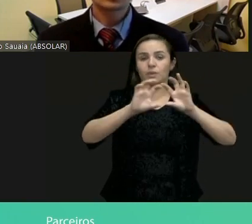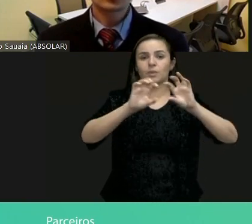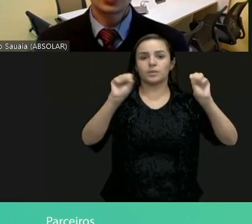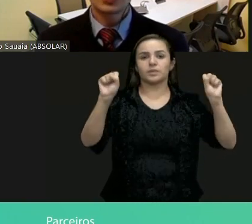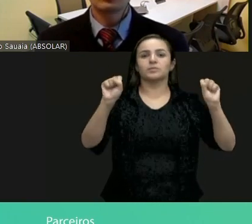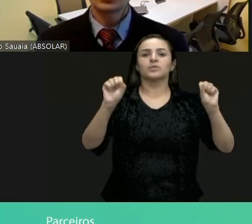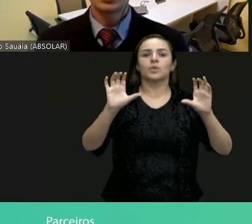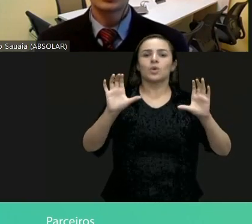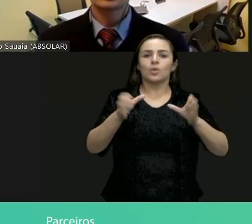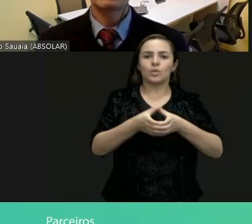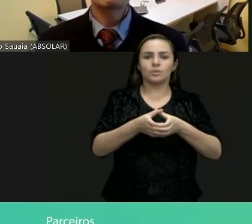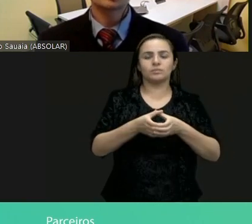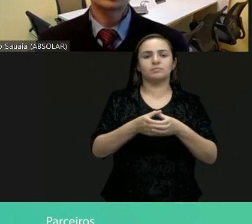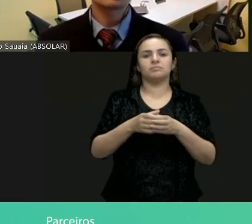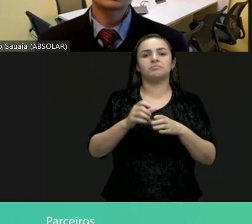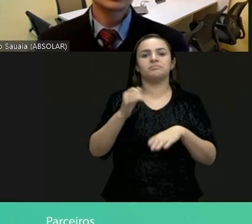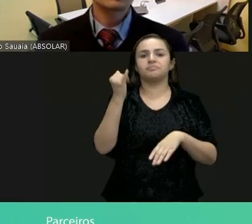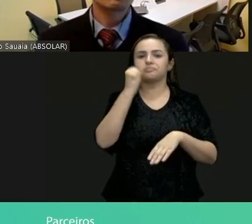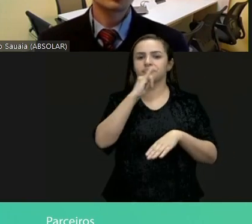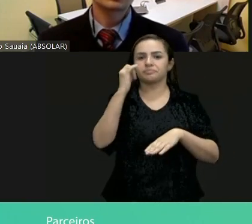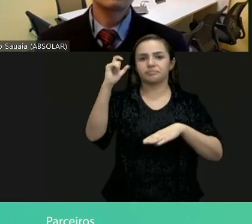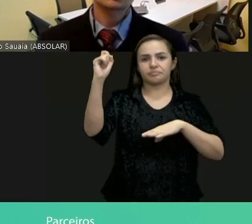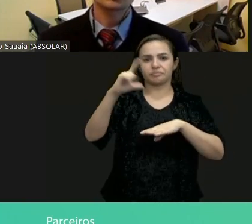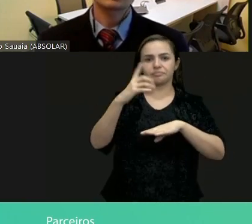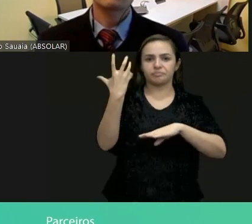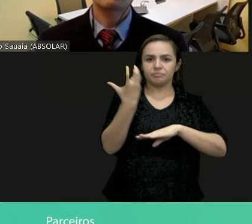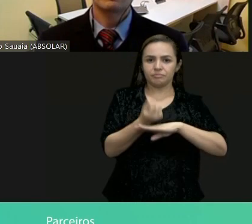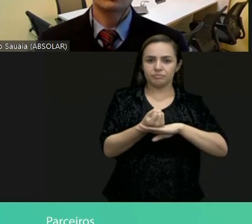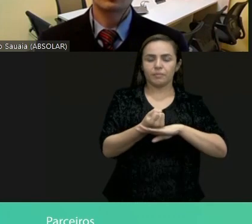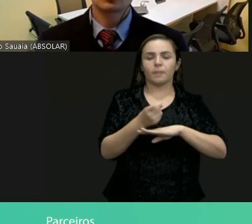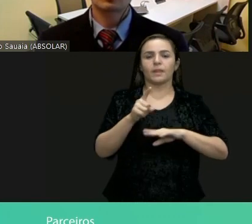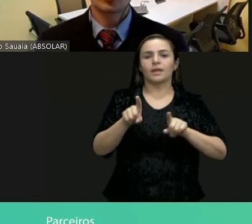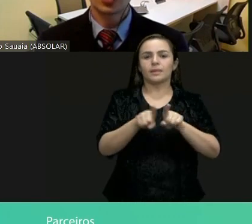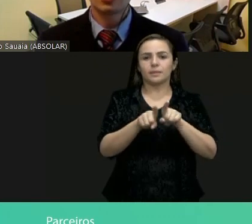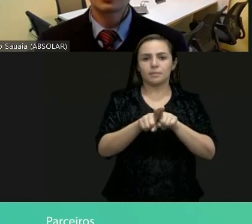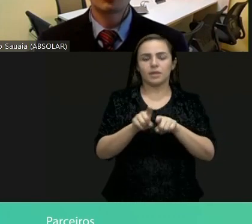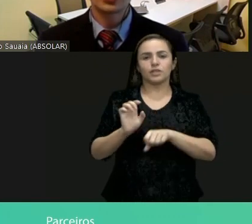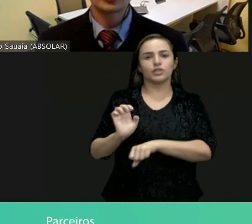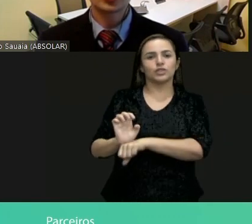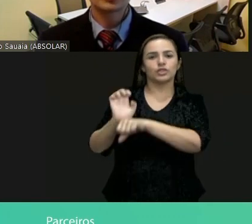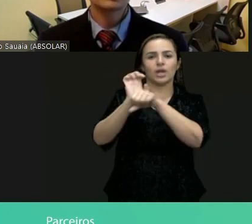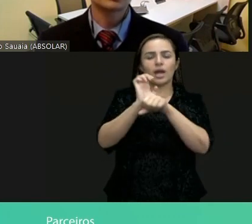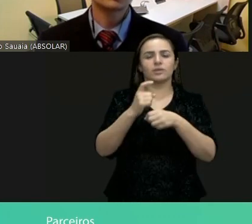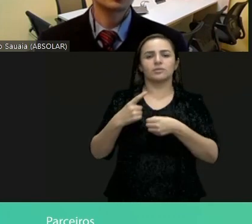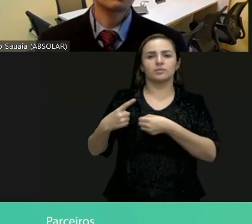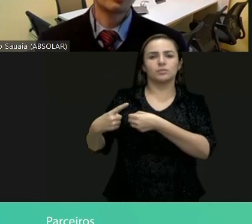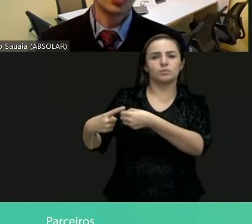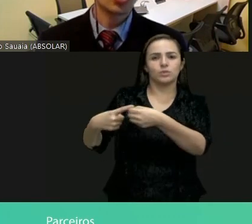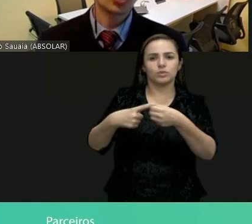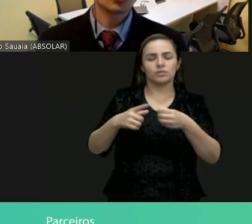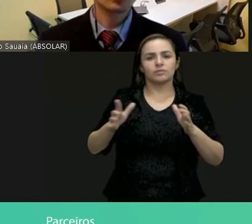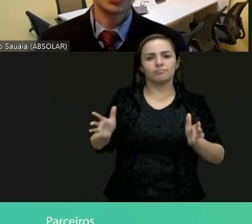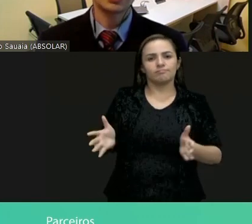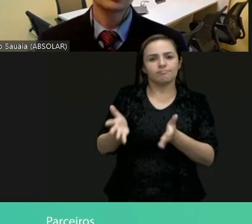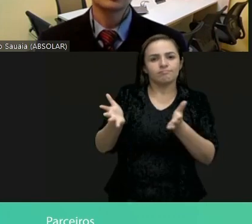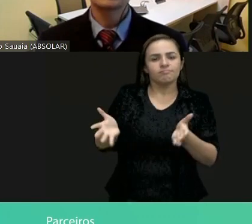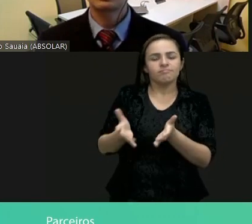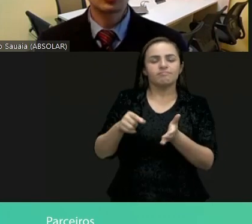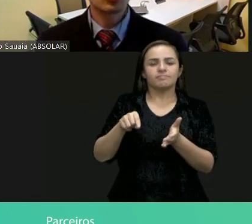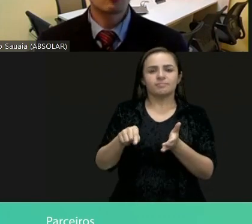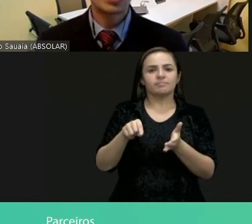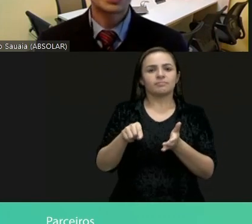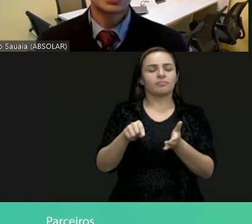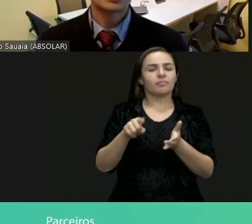We work nationally and states and municipalities with their policies